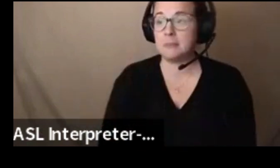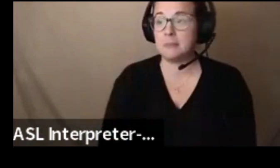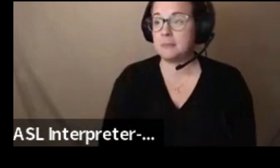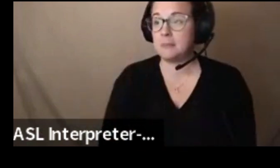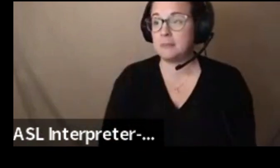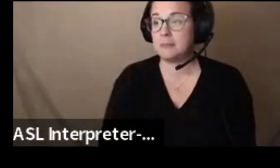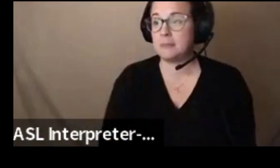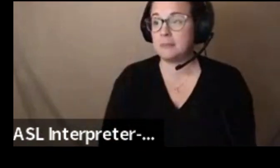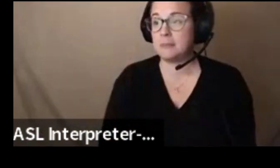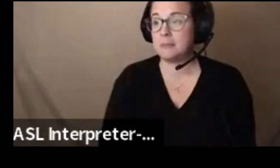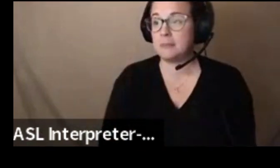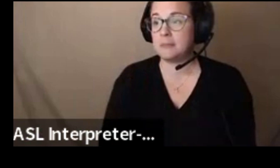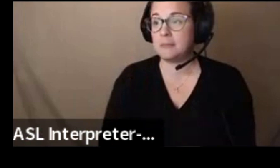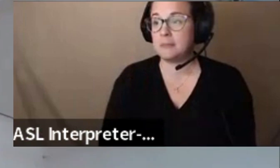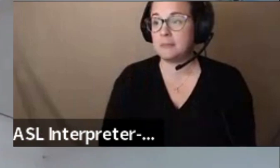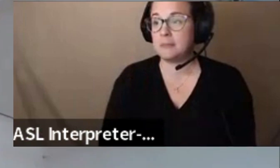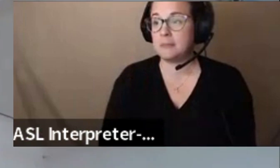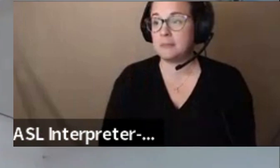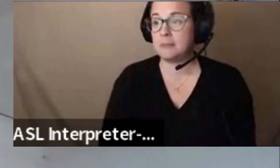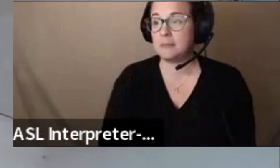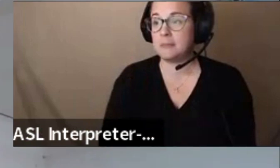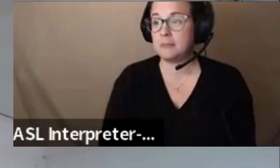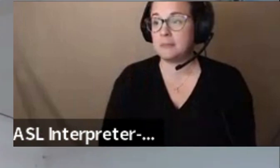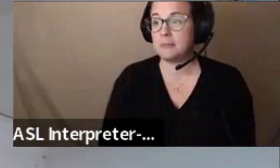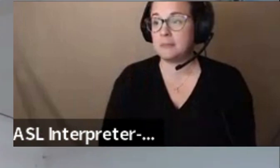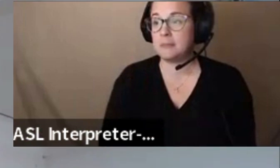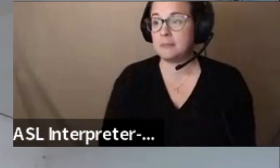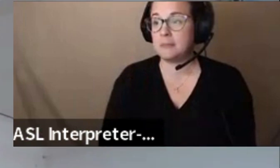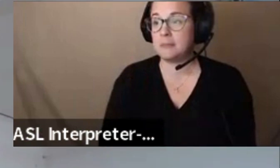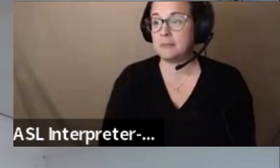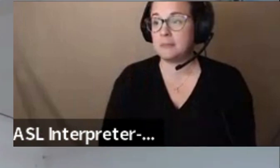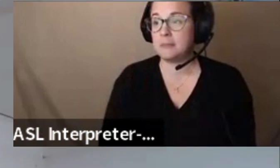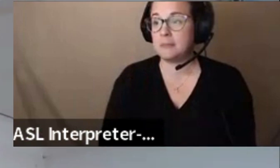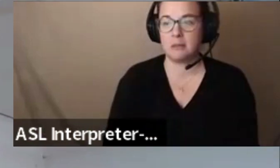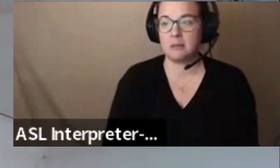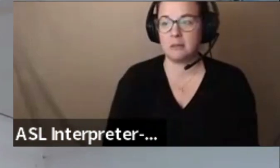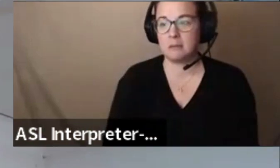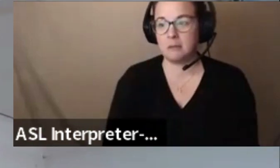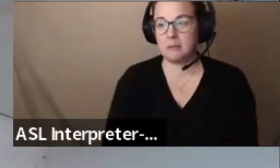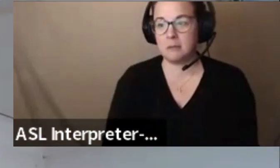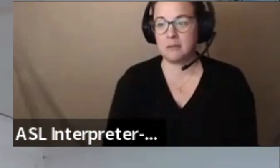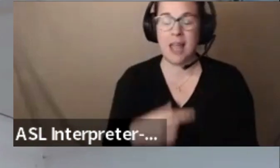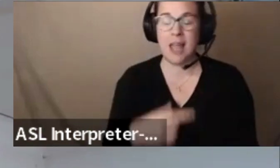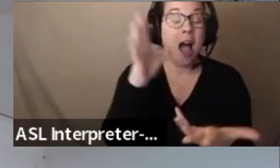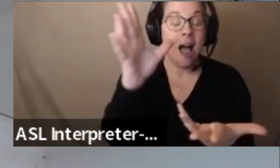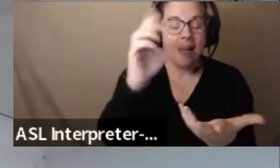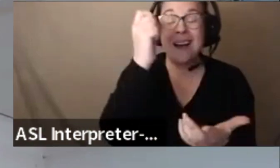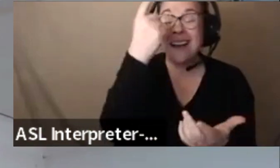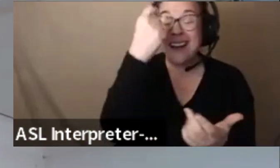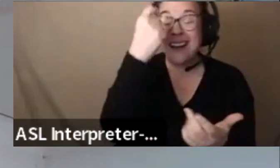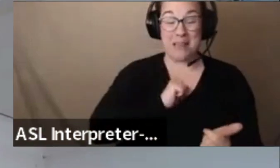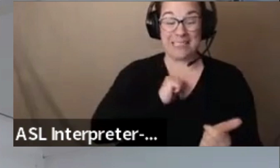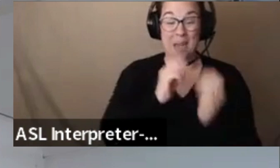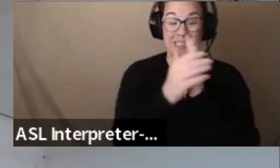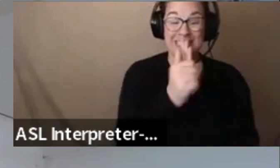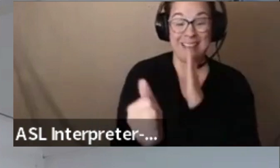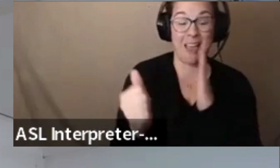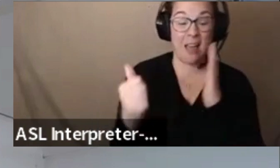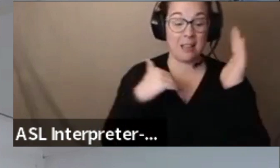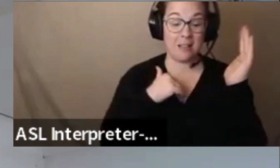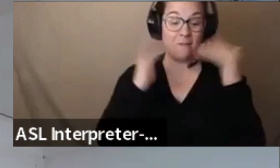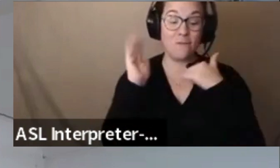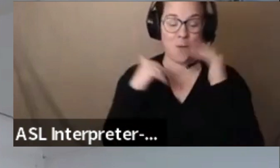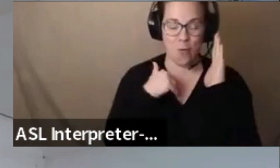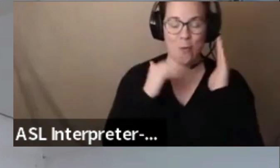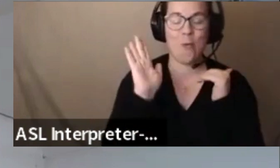Hosting these balls. I'm not a skilled voguer myself, but I love the culture, and I get to host them in Liverpool